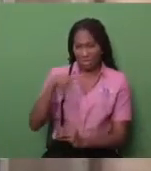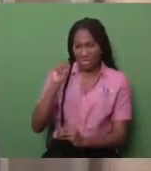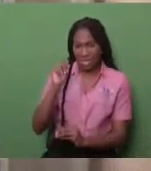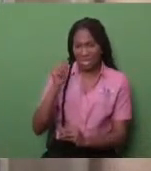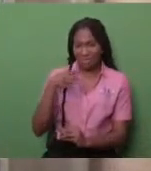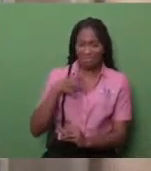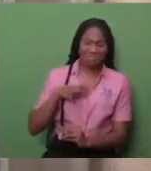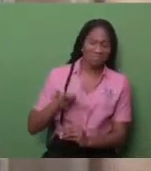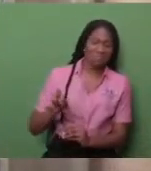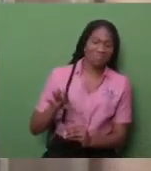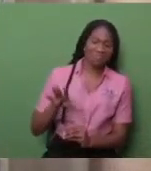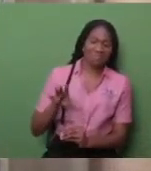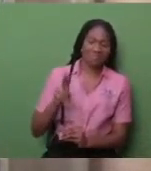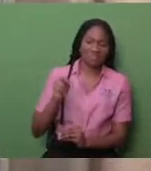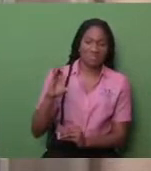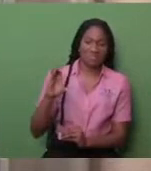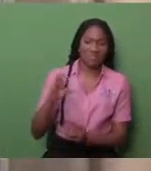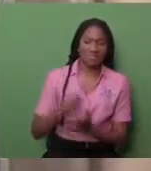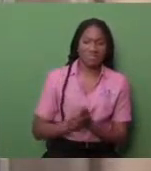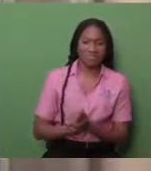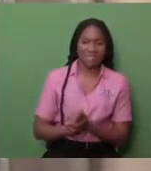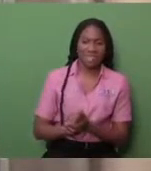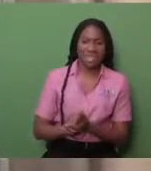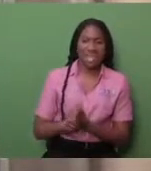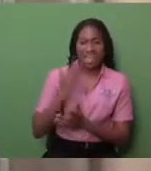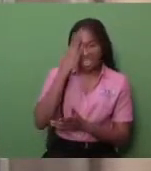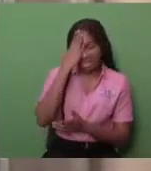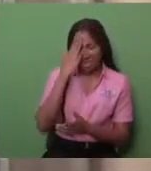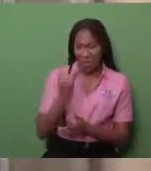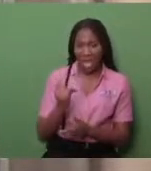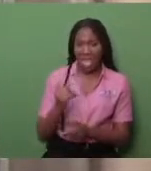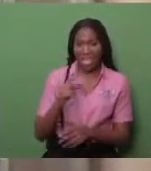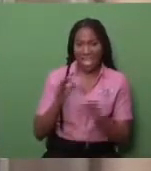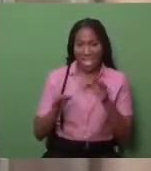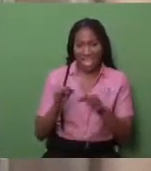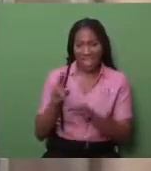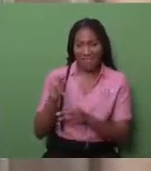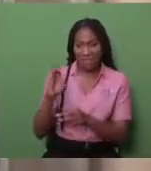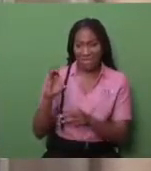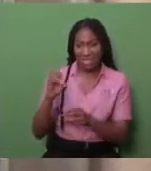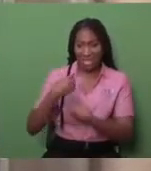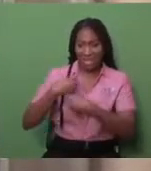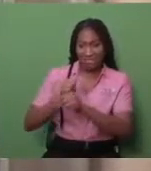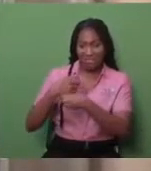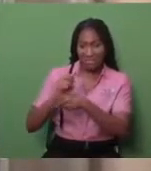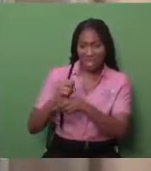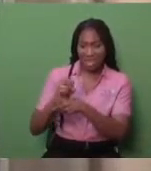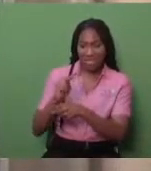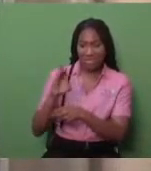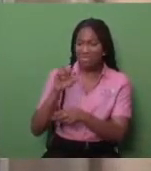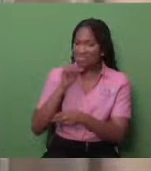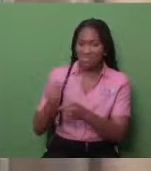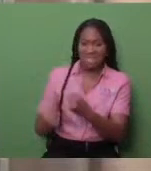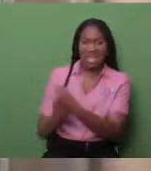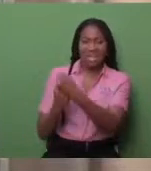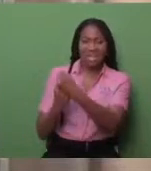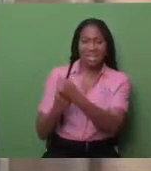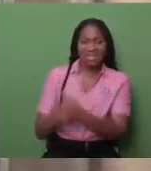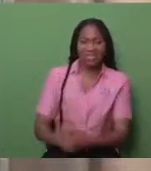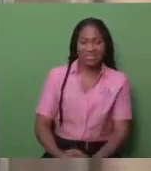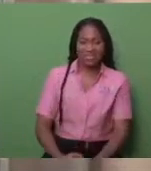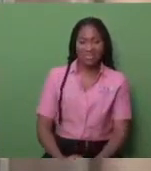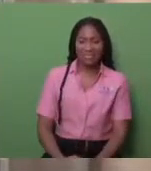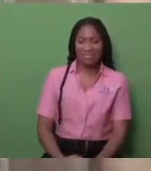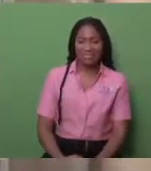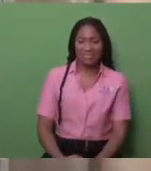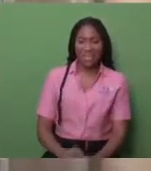the infrastructure we left behind, thereby weakening our already burdened health system. They allowed it to